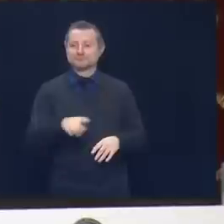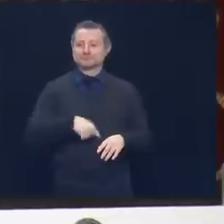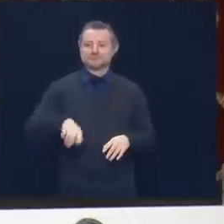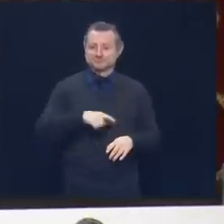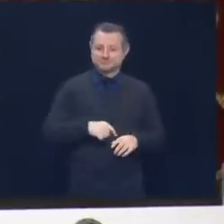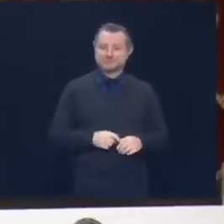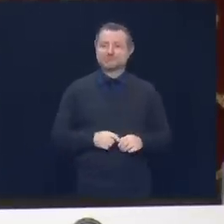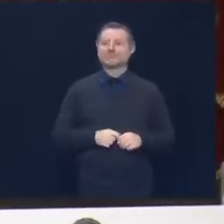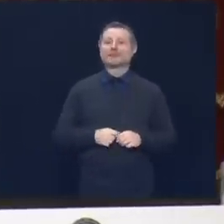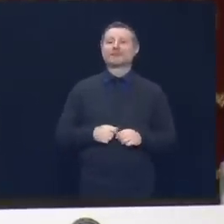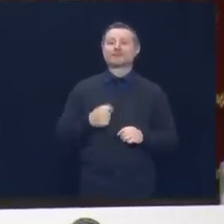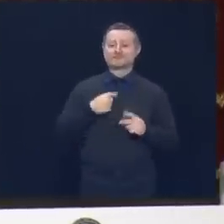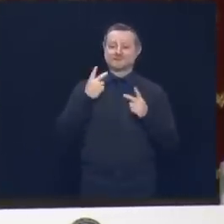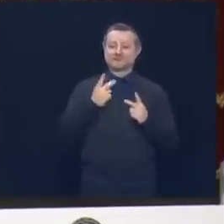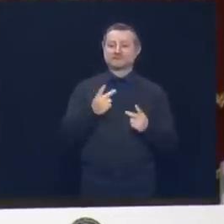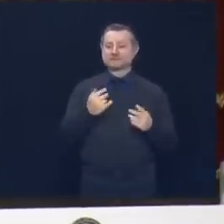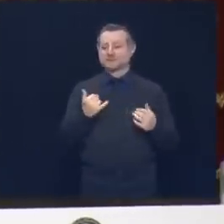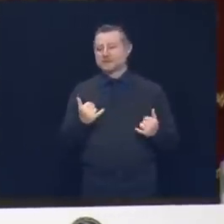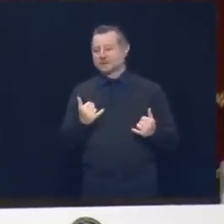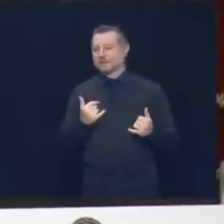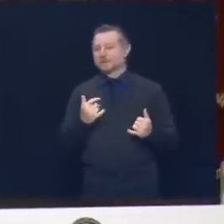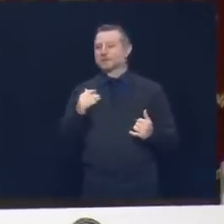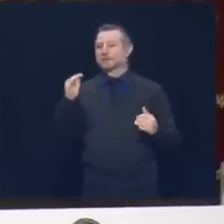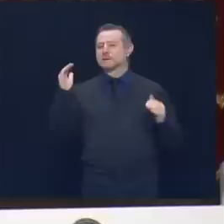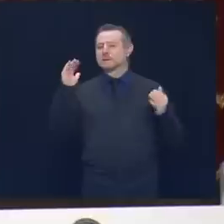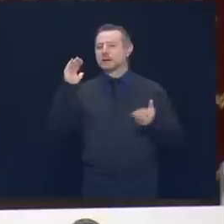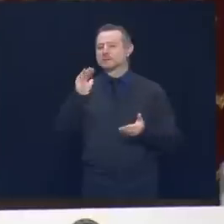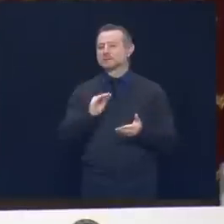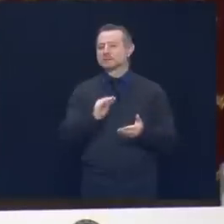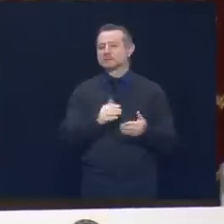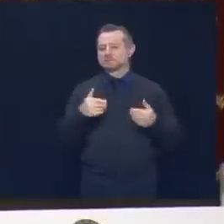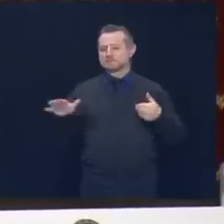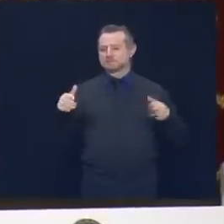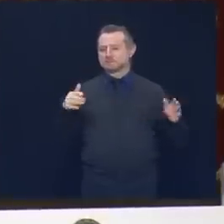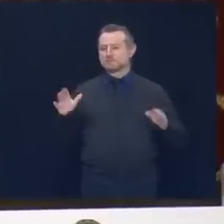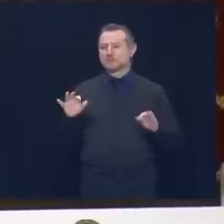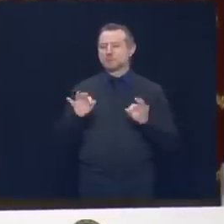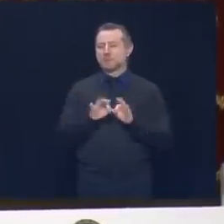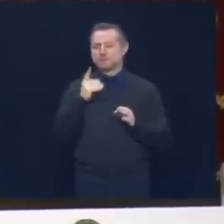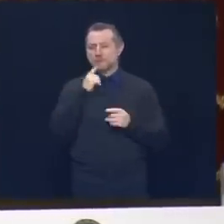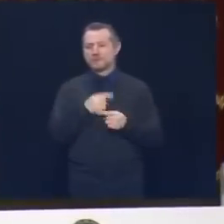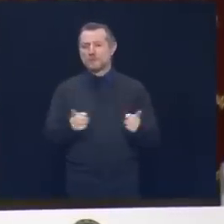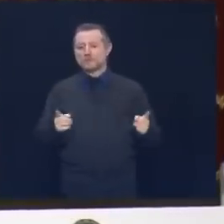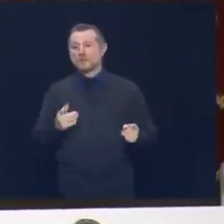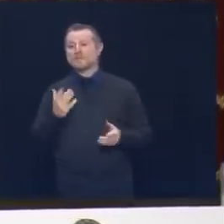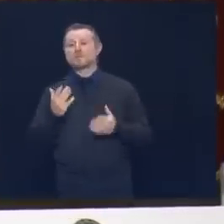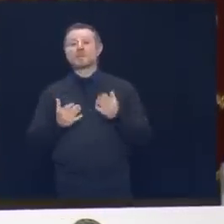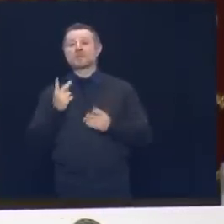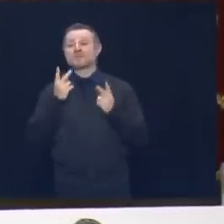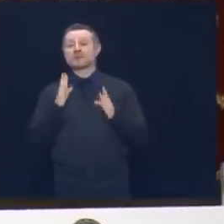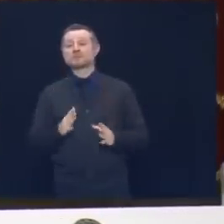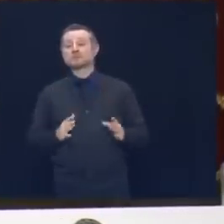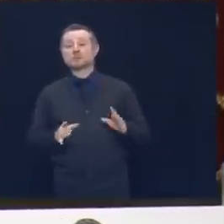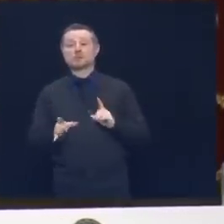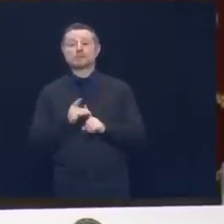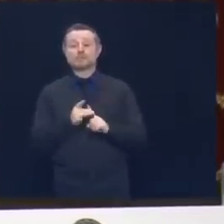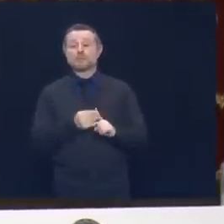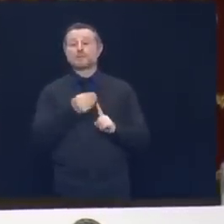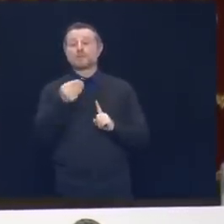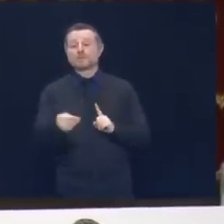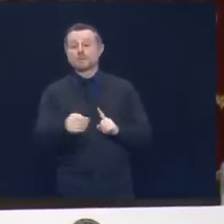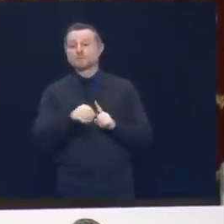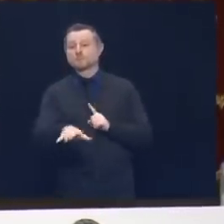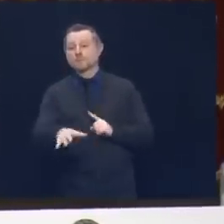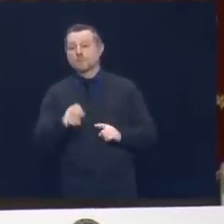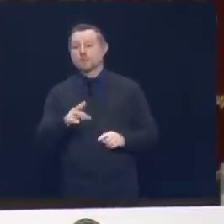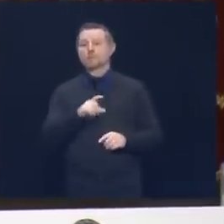terms of visitation, which is obviously important for the prison population, and so could have come through the door in 2 ways, either through the corrections officers or through visitation.